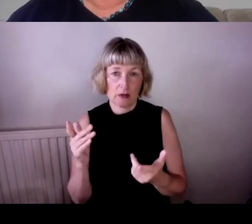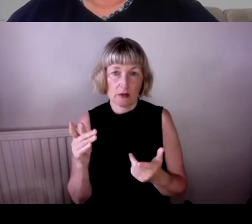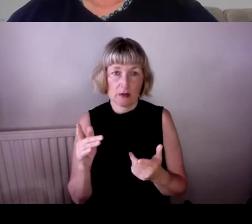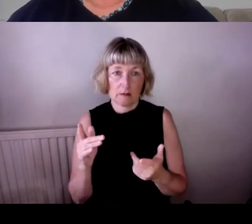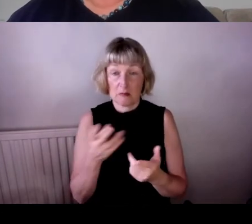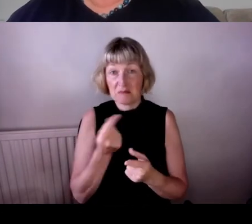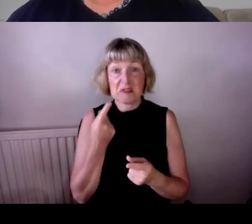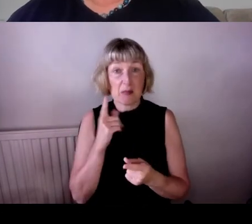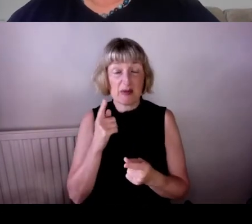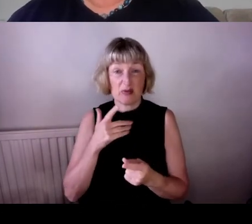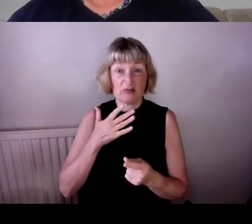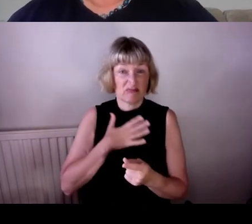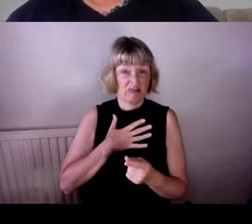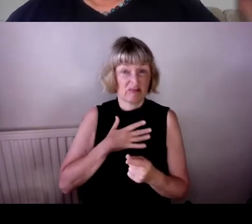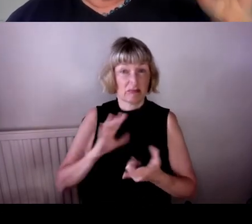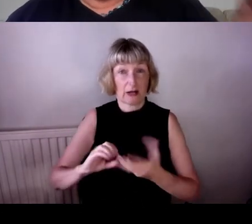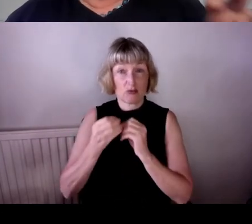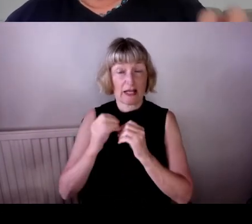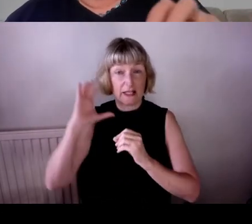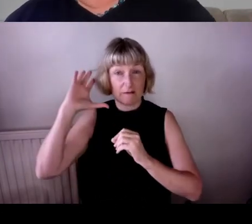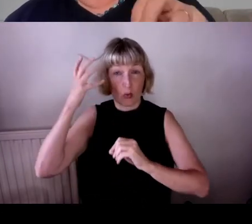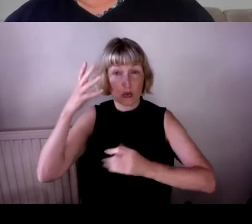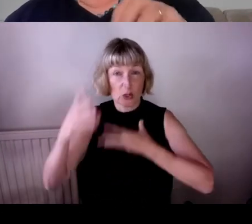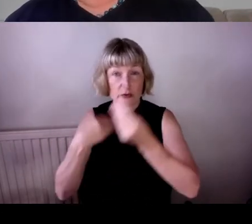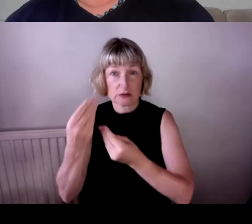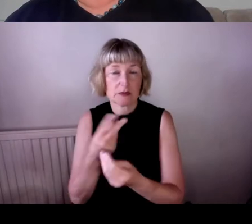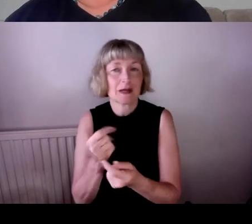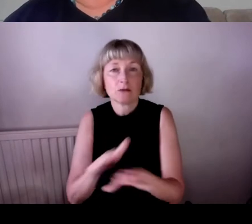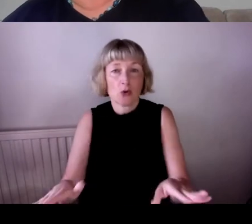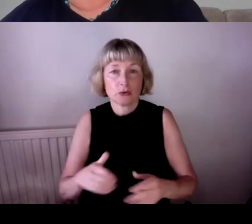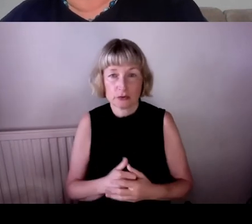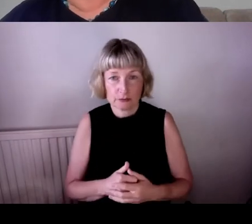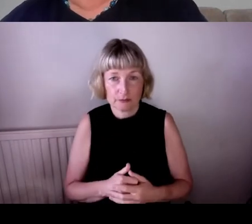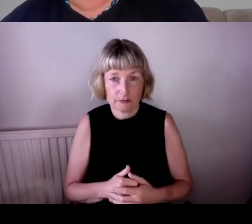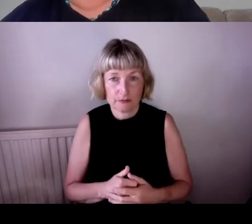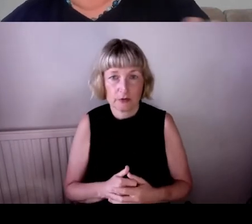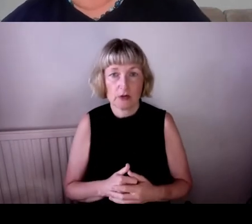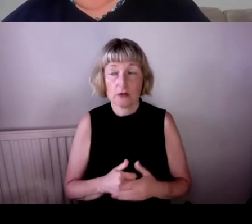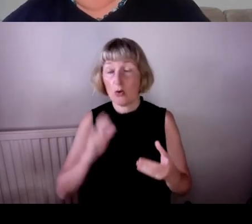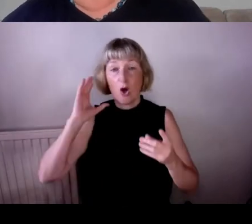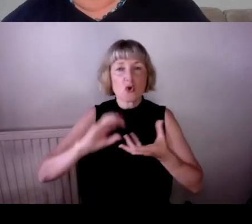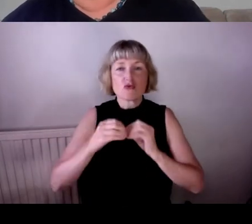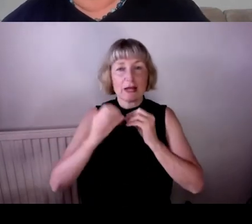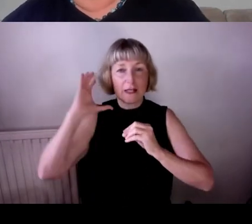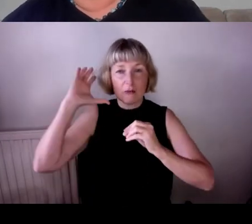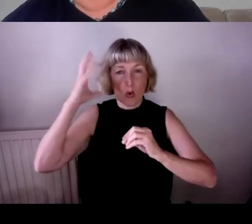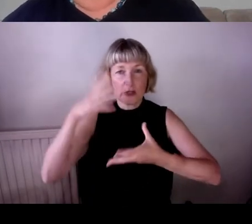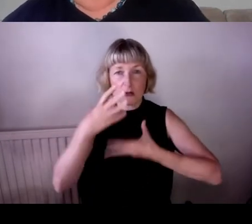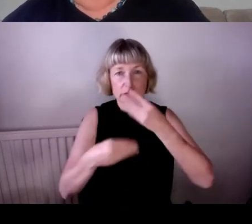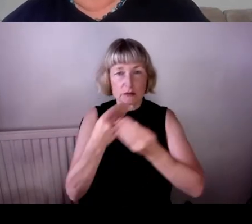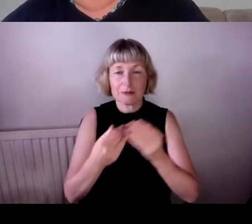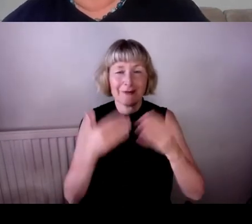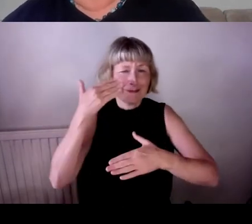like creative description and some people won't. You're not going to get creative description into the West End. Andrew Lloyd Webber is never going to be able to use,